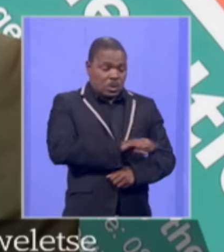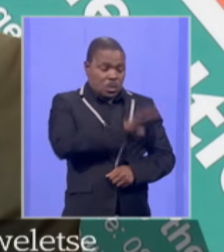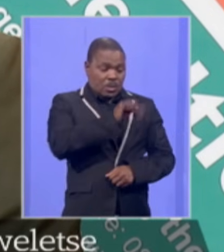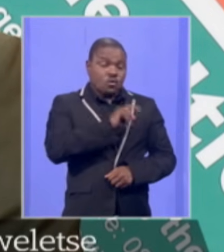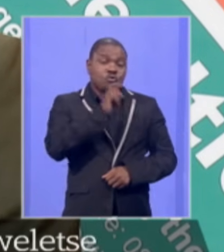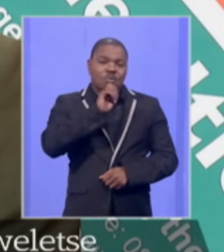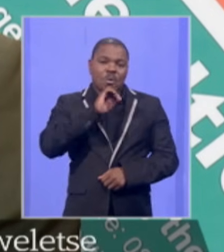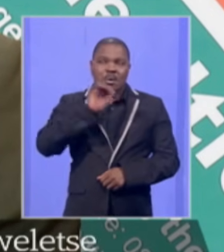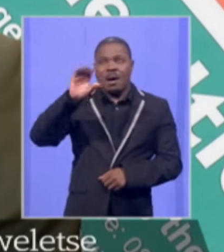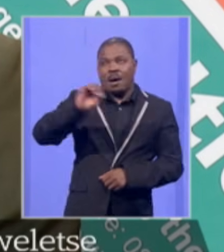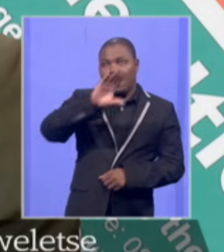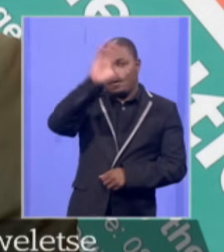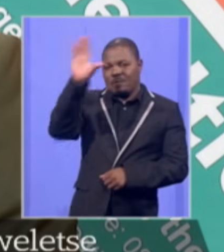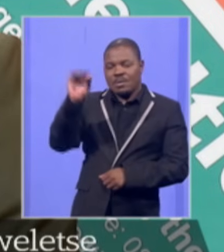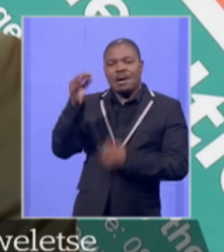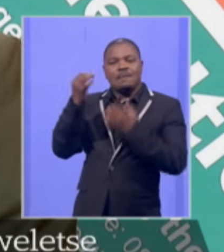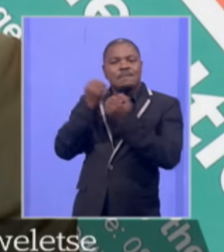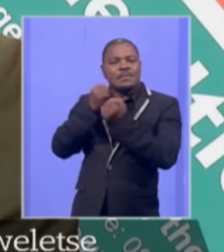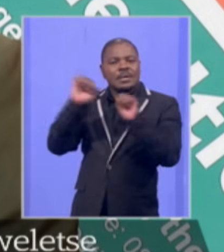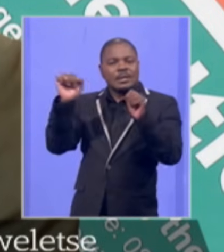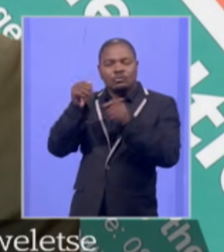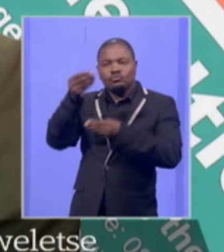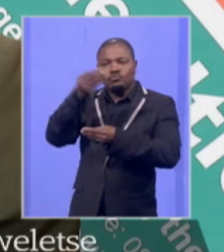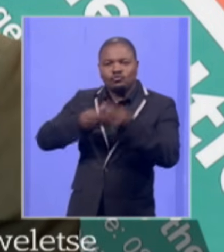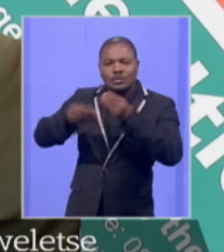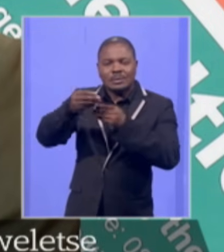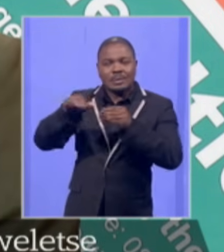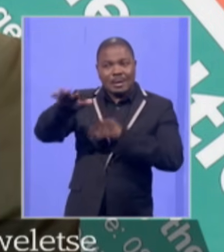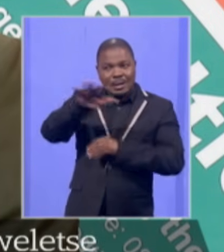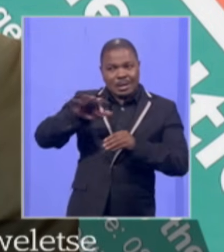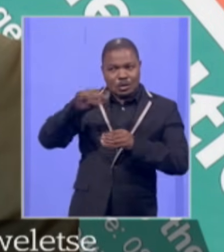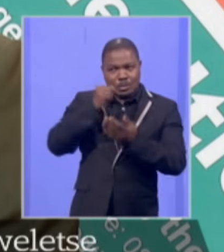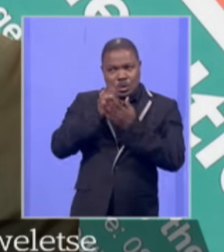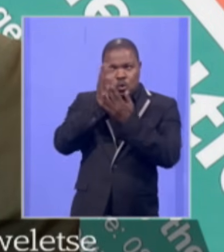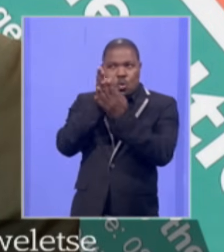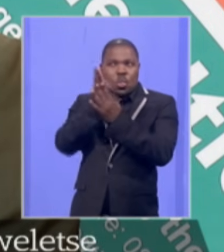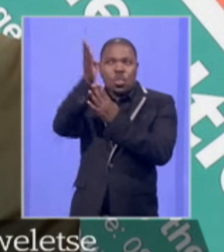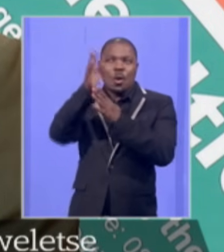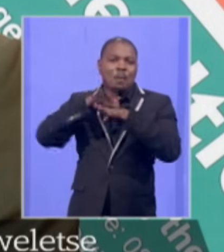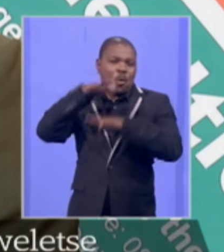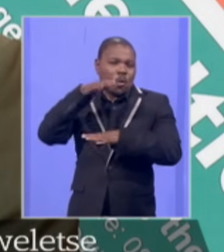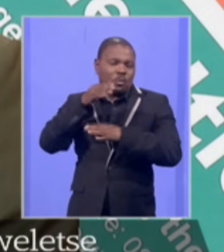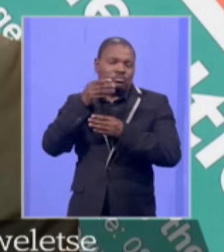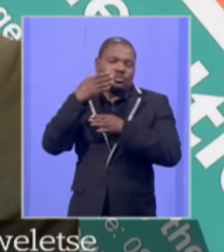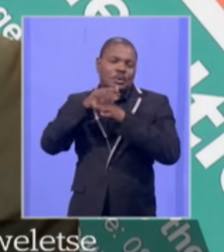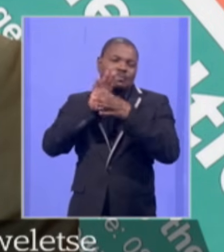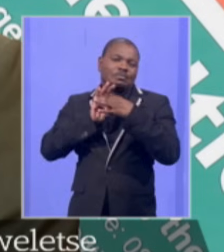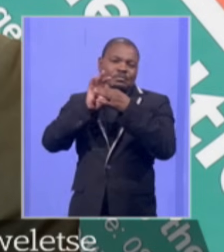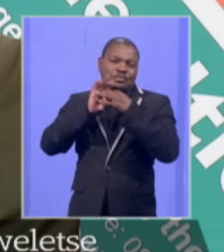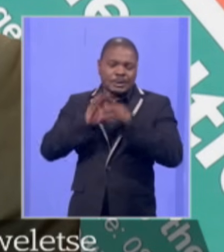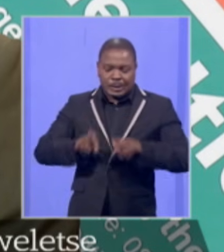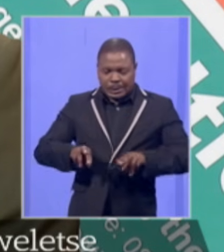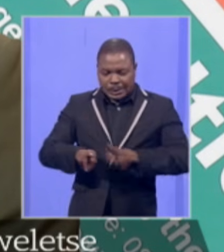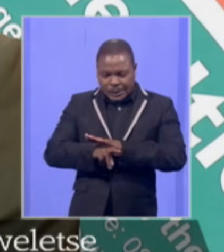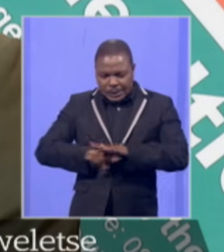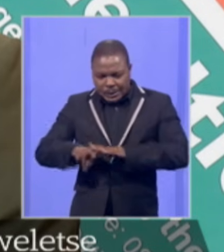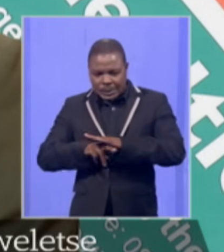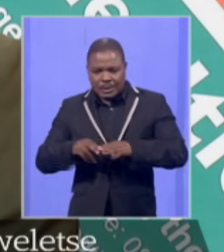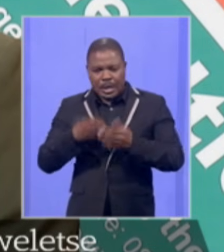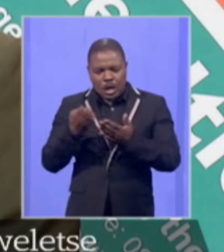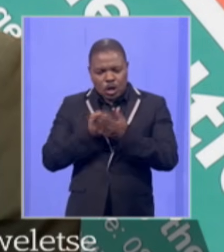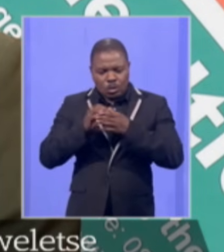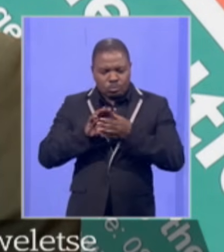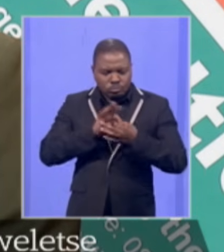Continental Free Trade Area to bolster intra-Africa trade, fostering stronger regional economic integration and